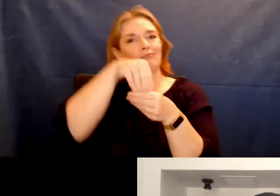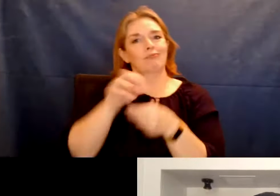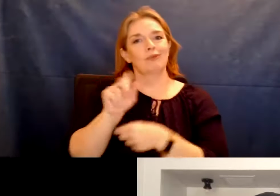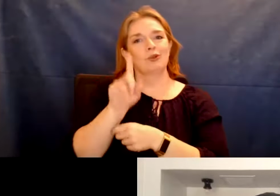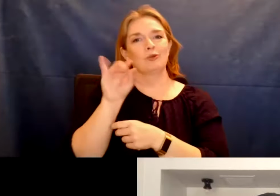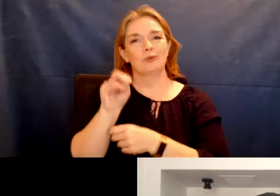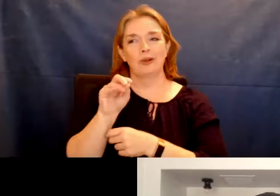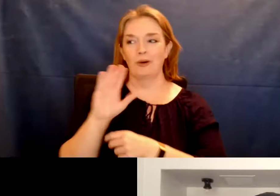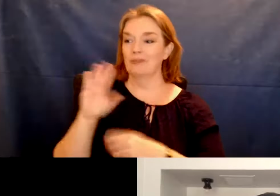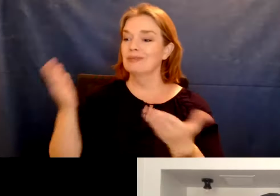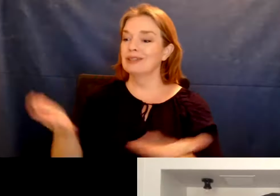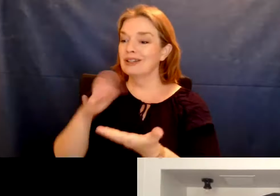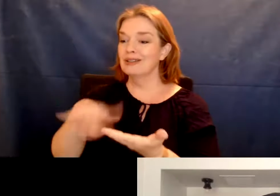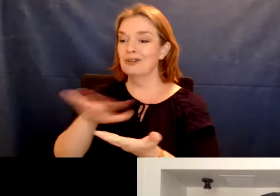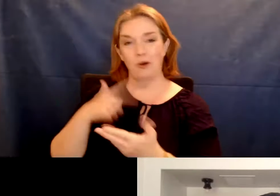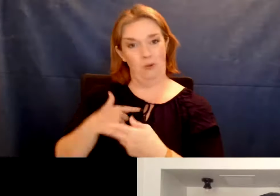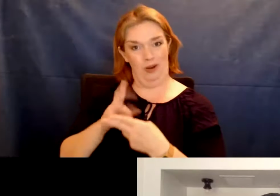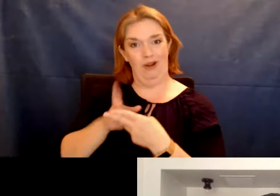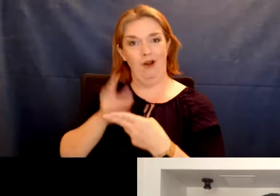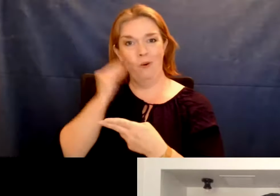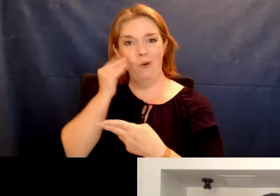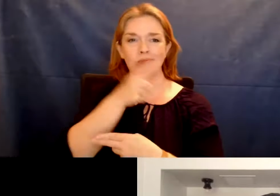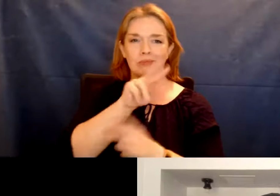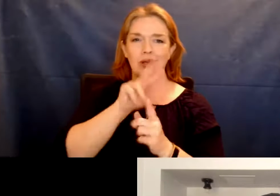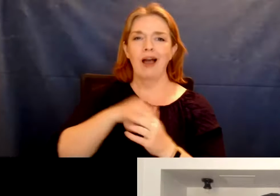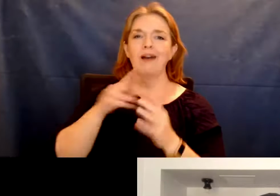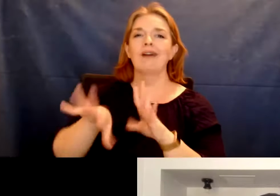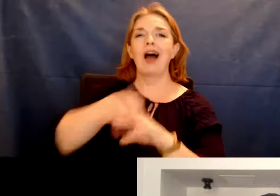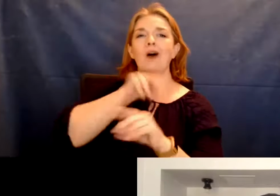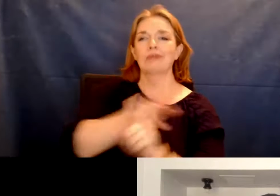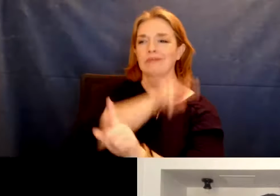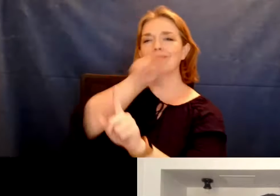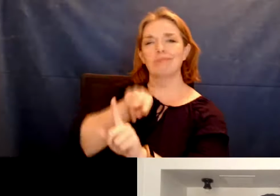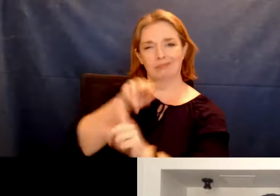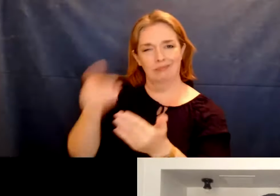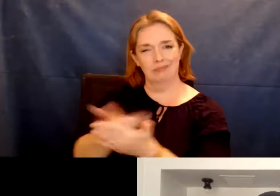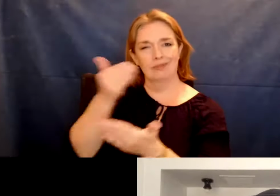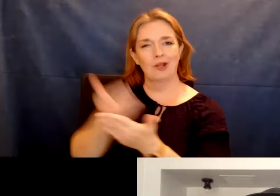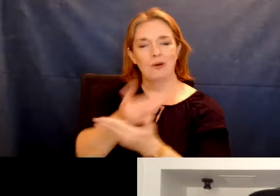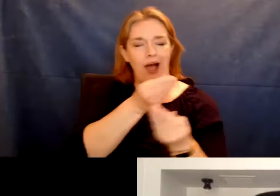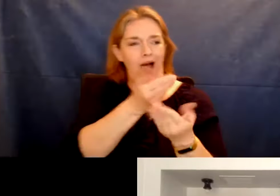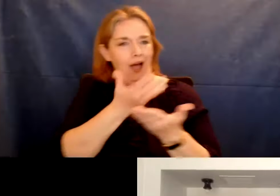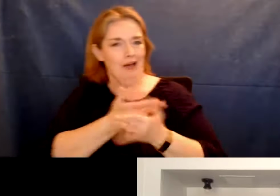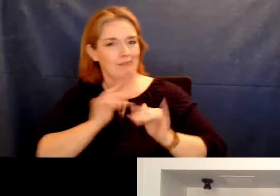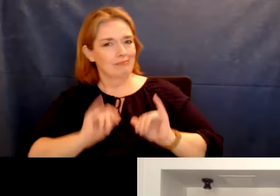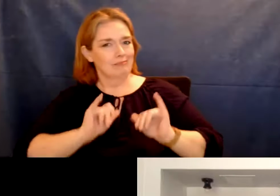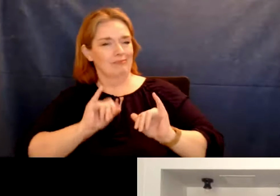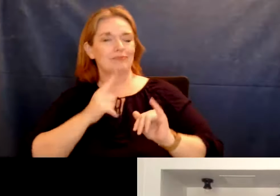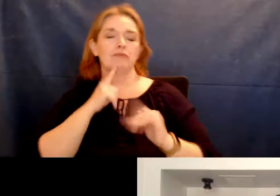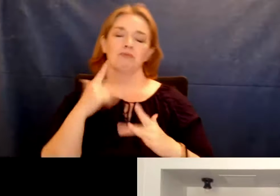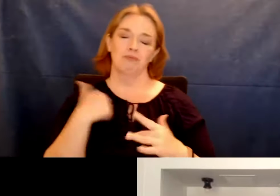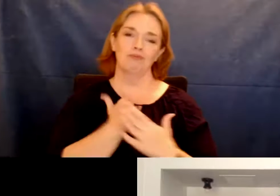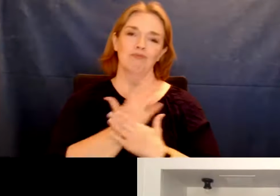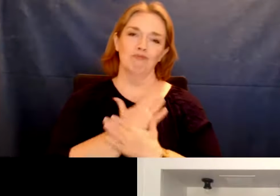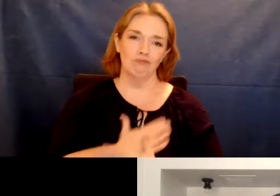home and brought new light to it. We have thoroughly enjoyed having Jerriod at the James Castle House, and we